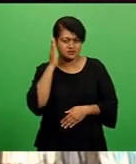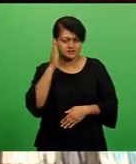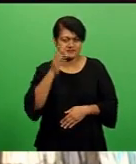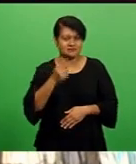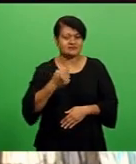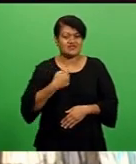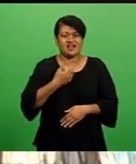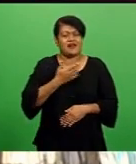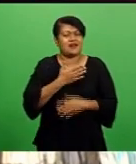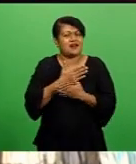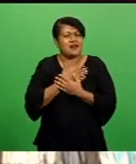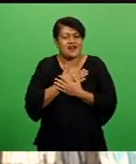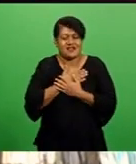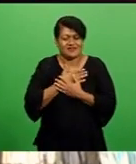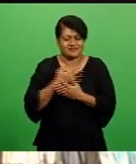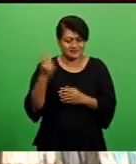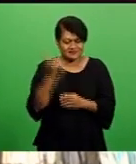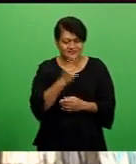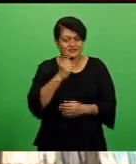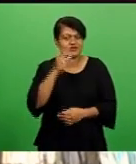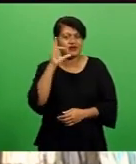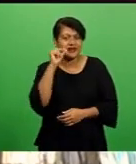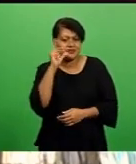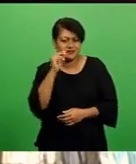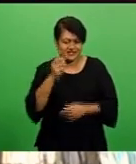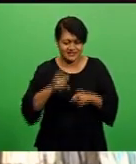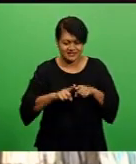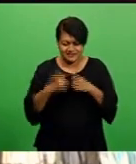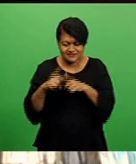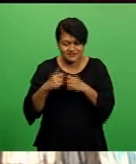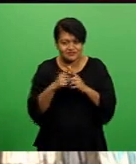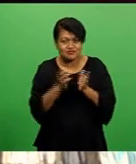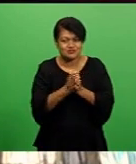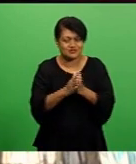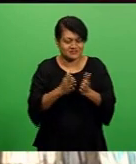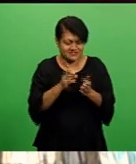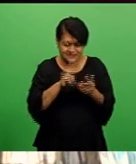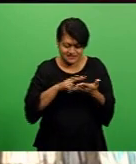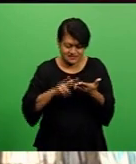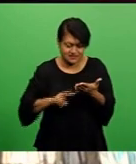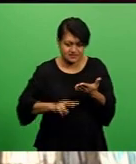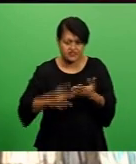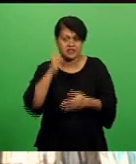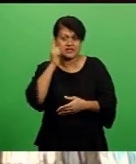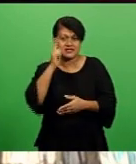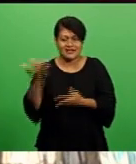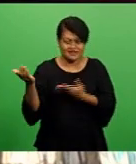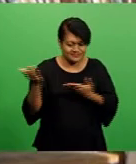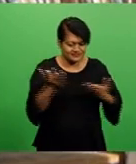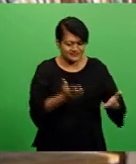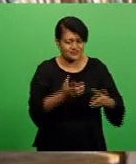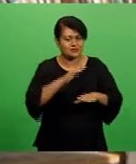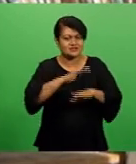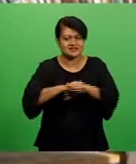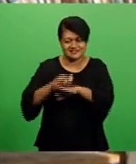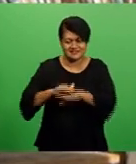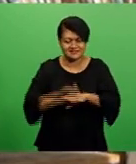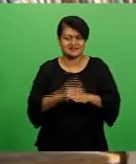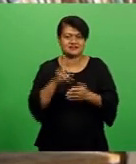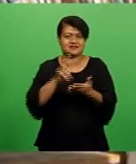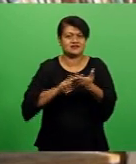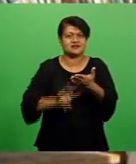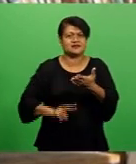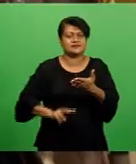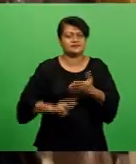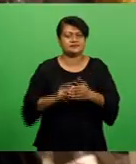love coming here and reading the different kinds of books. Our teacher would bring our class here and we would sit and read. The library,